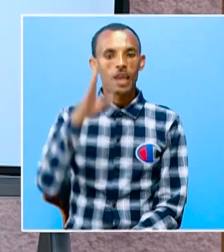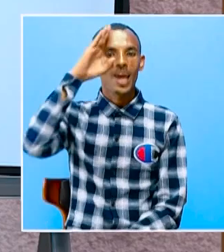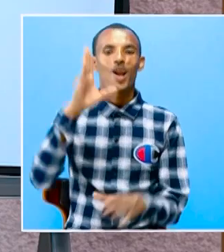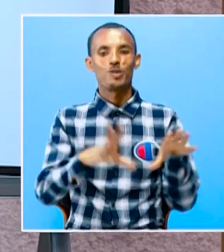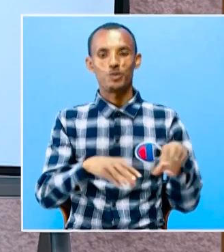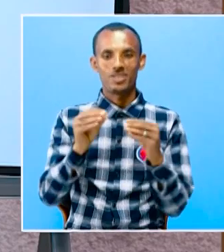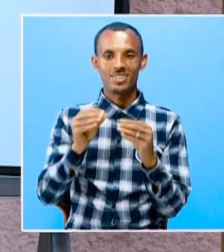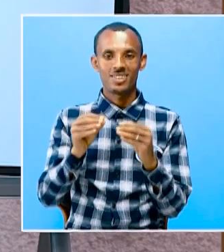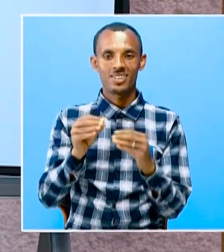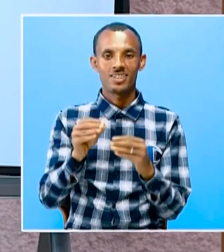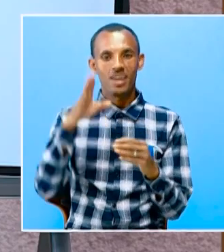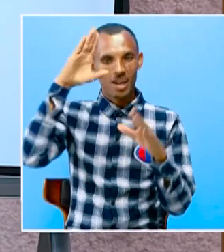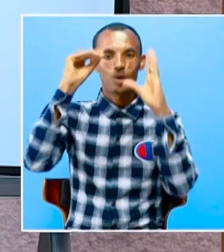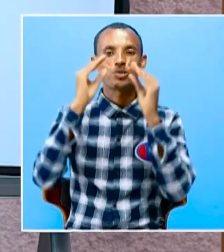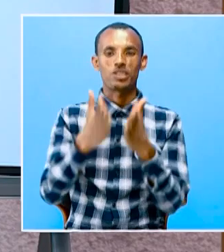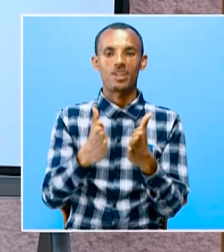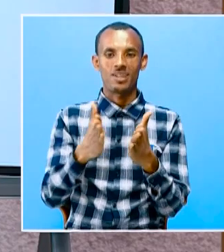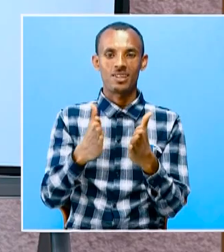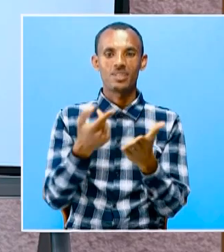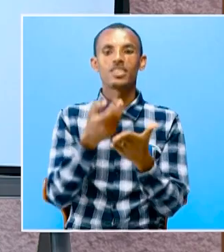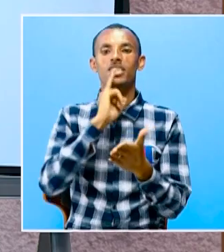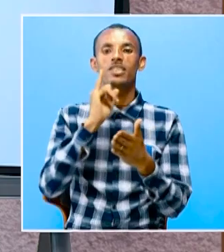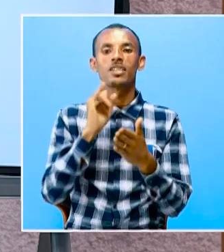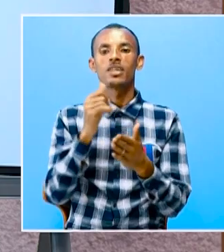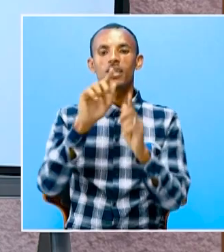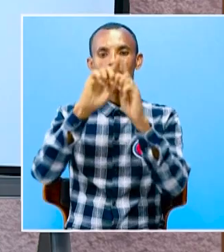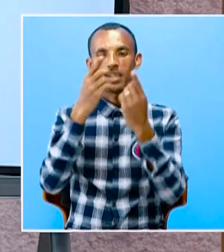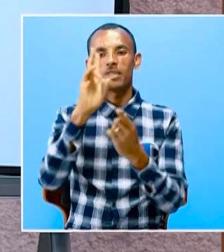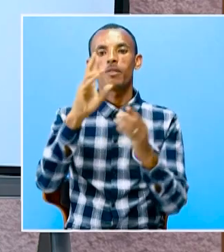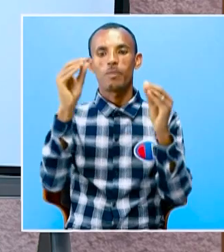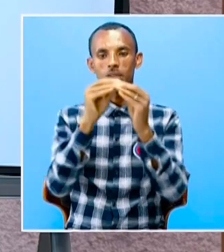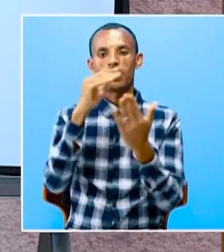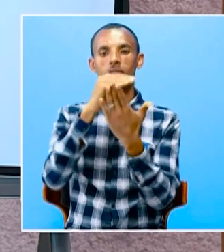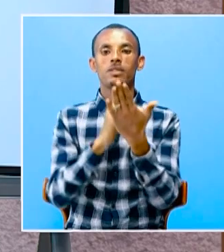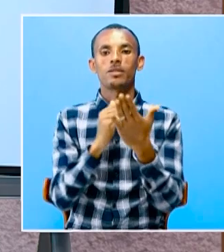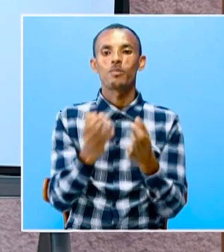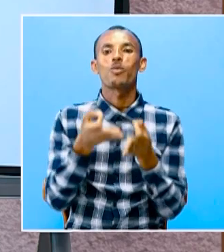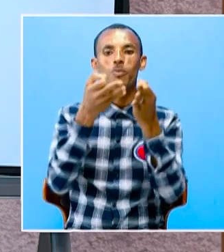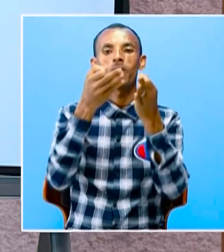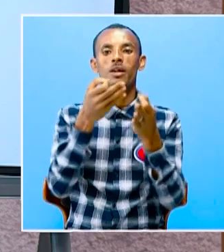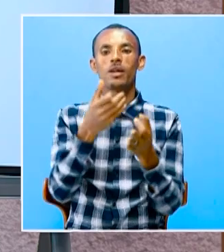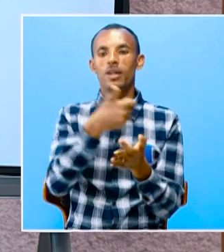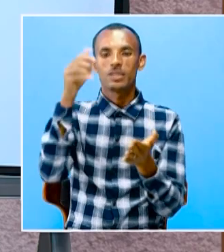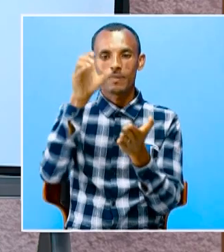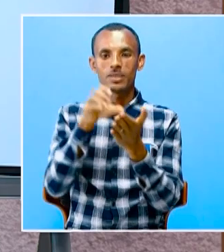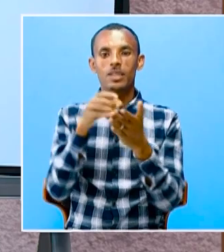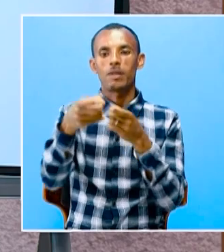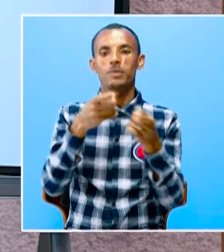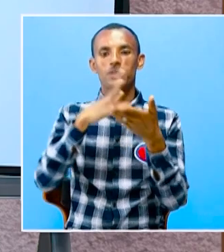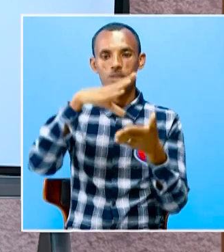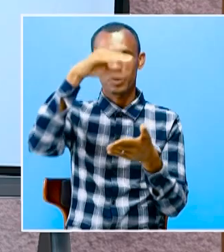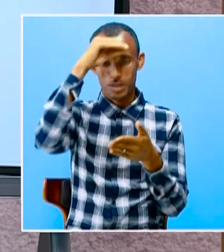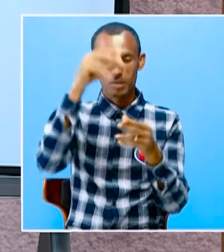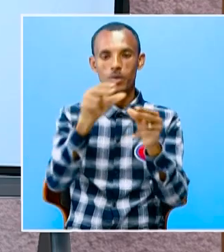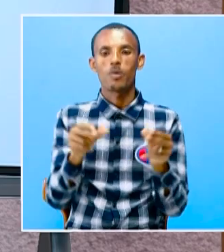Hello students, hello teacher. This is Grade 7 Mathematics lesson brought to you by Addis Ababa City